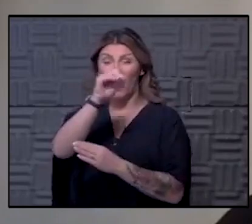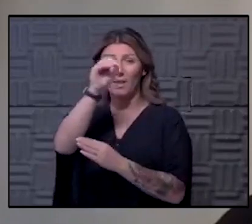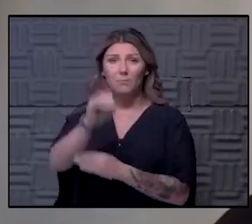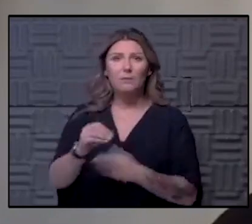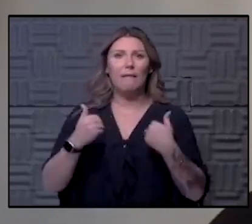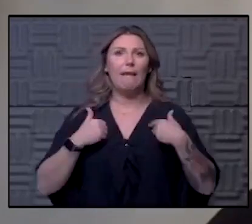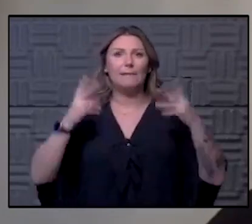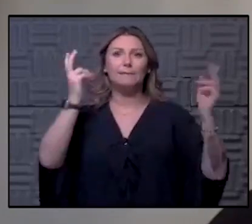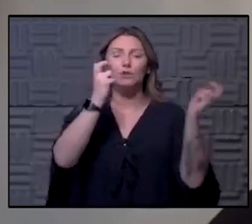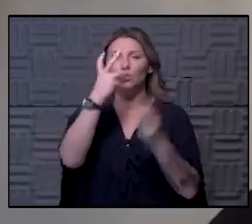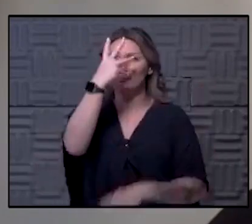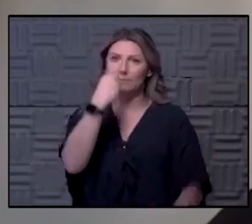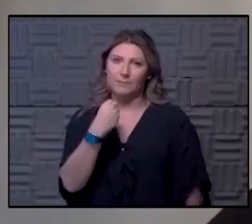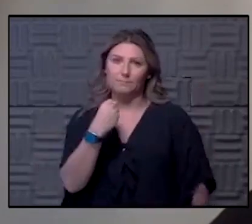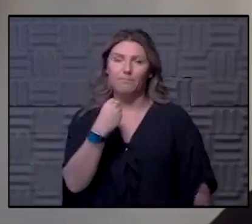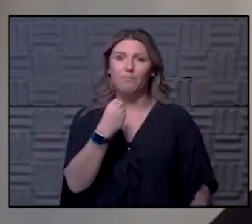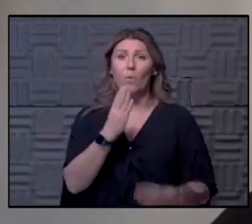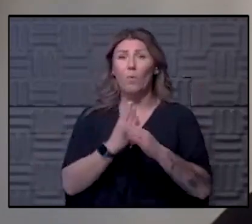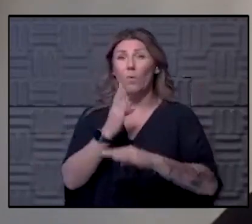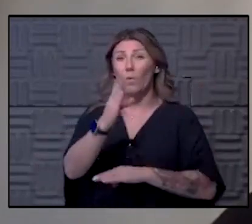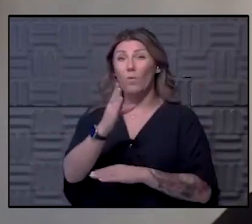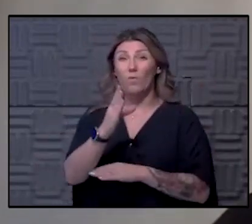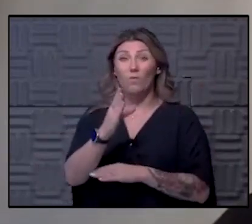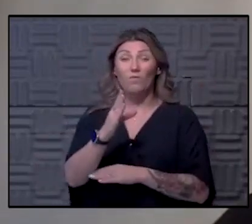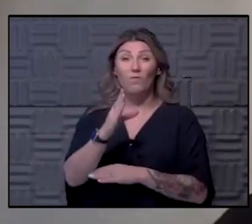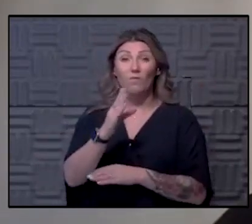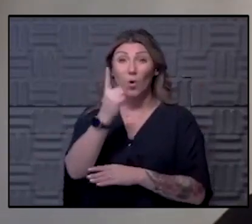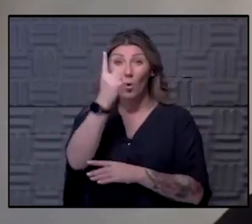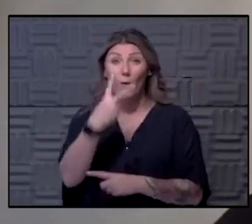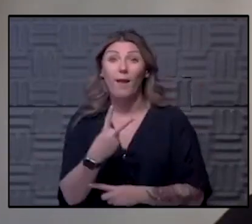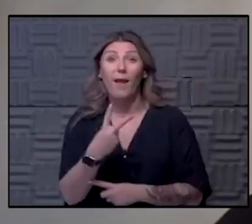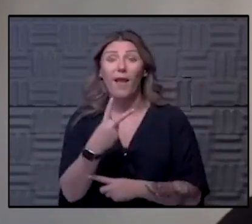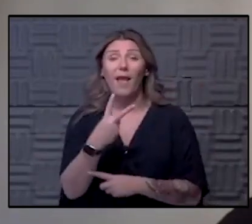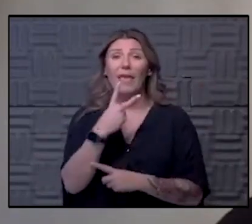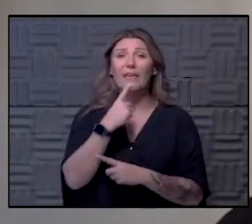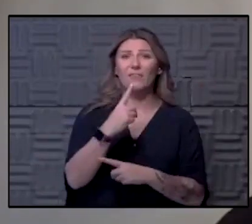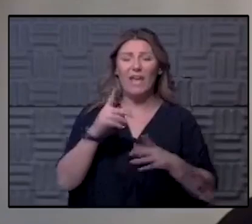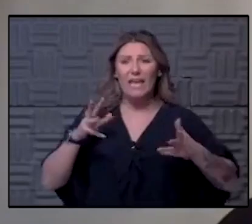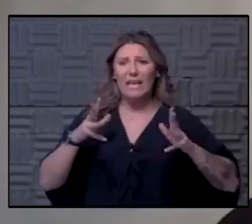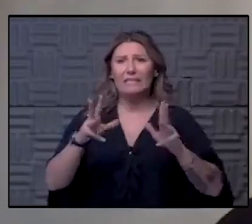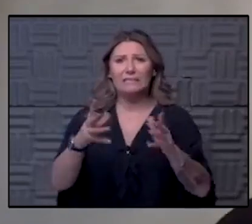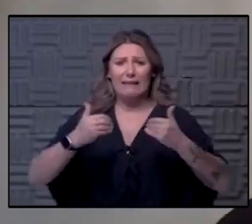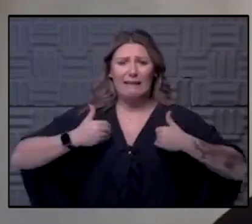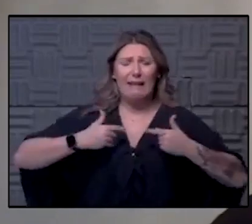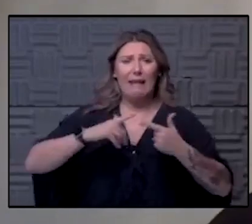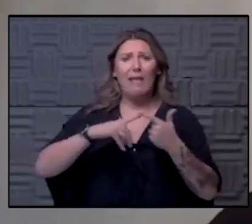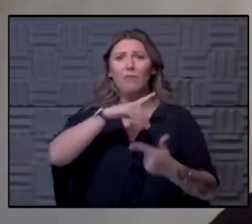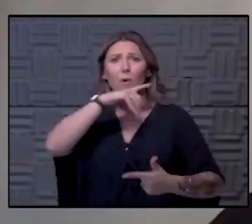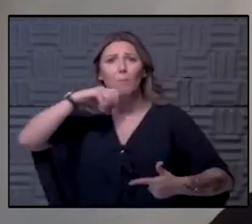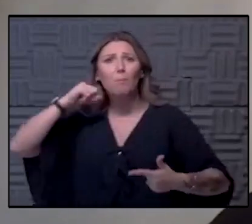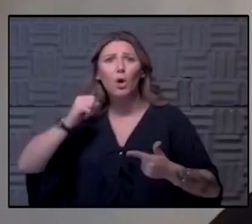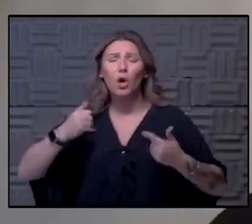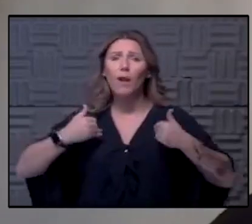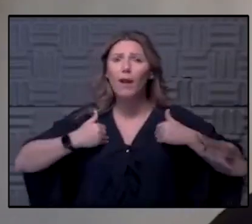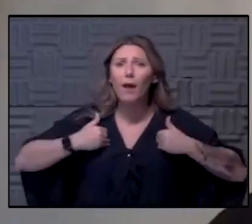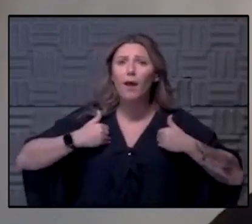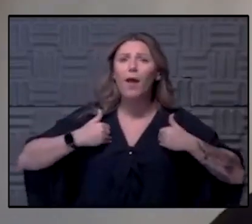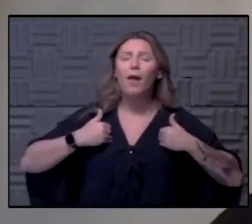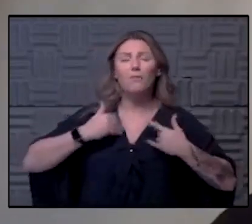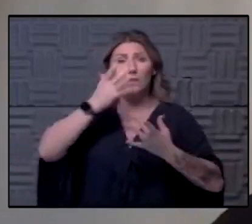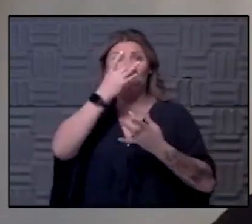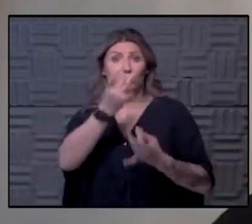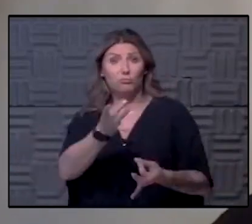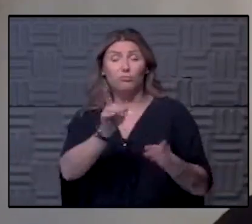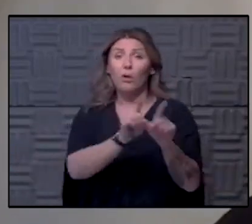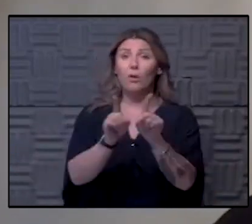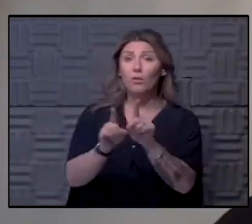issues sleeping. Over half of them reported they had issues with anxiety and with burnout. And